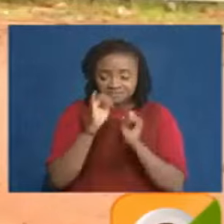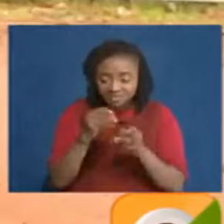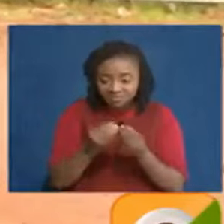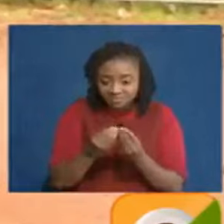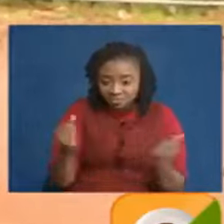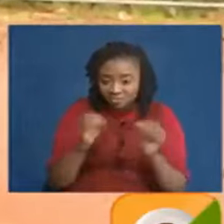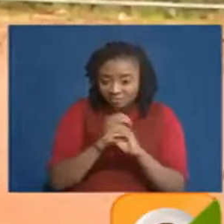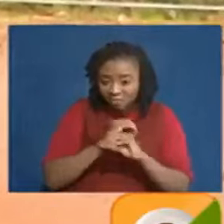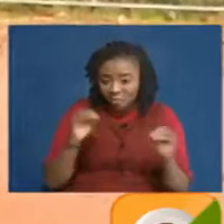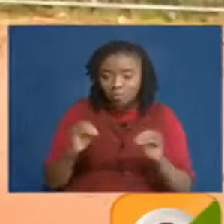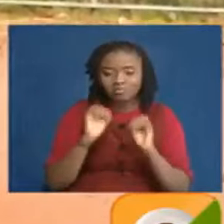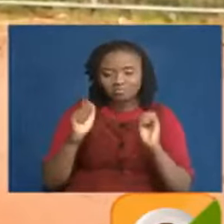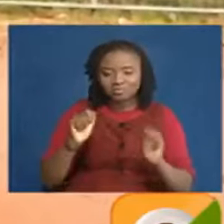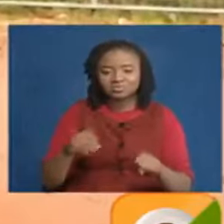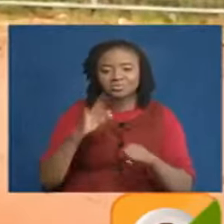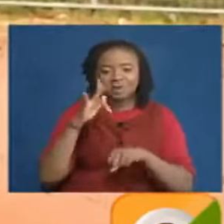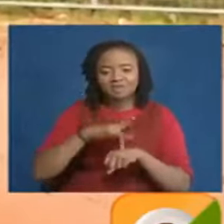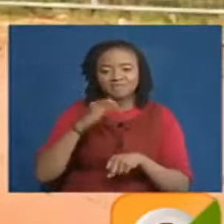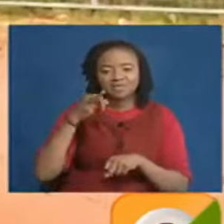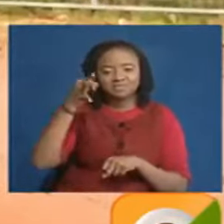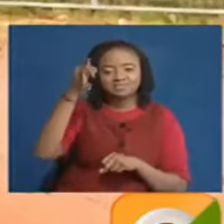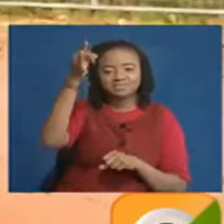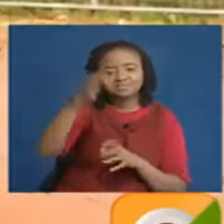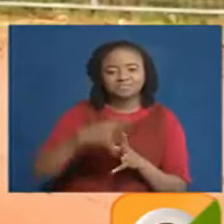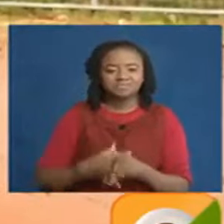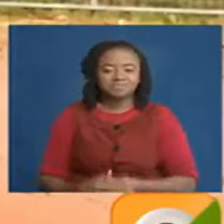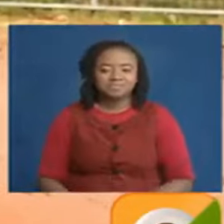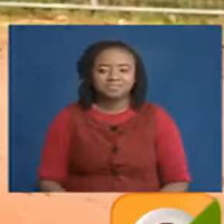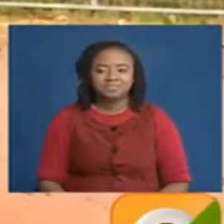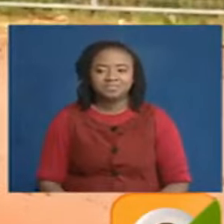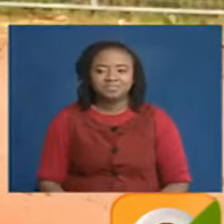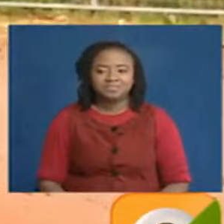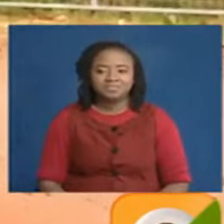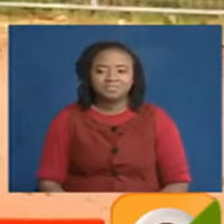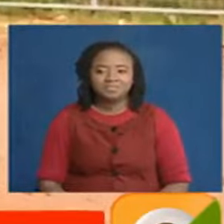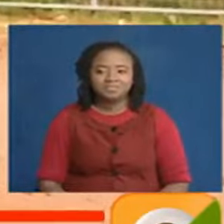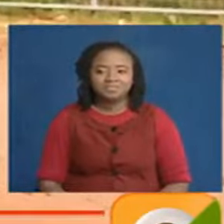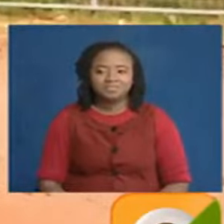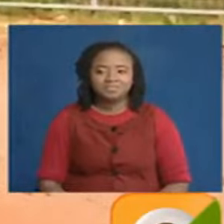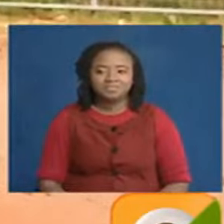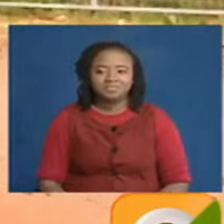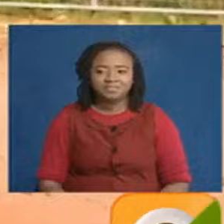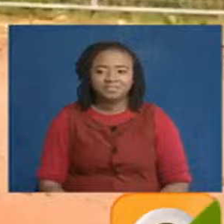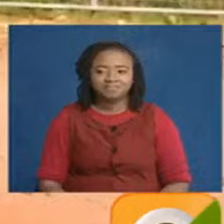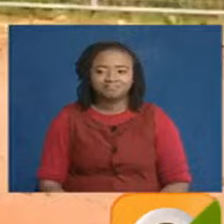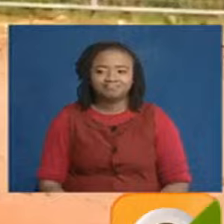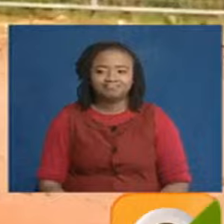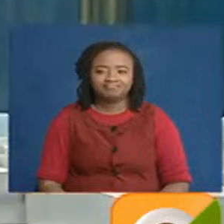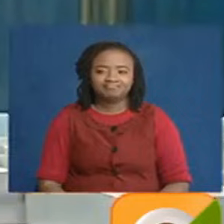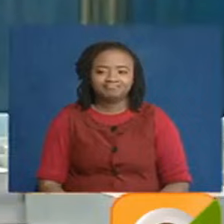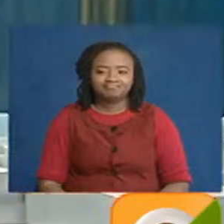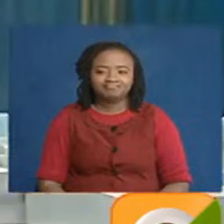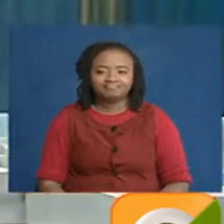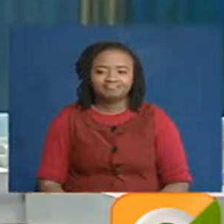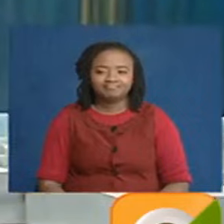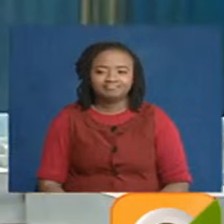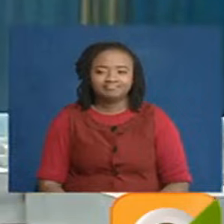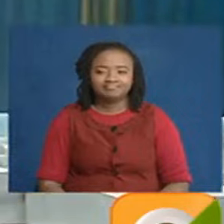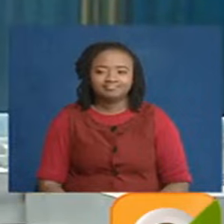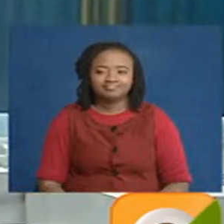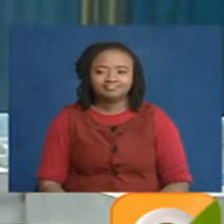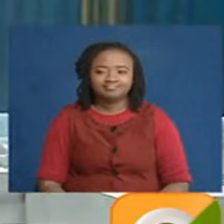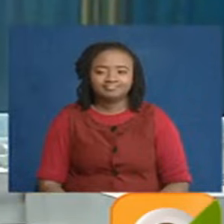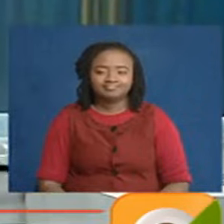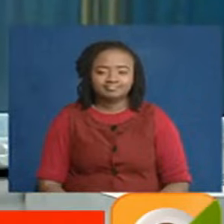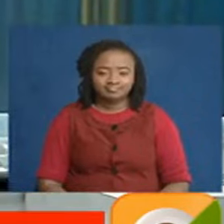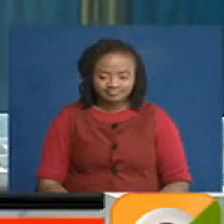affect them in future. Crispin Otieno for Citizen TV, Bobasi, Kisii County. St.